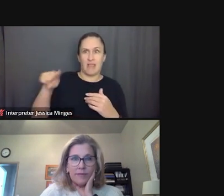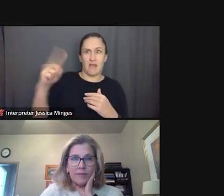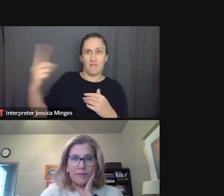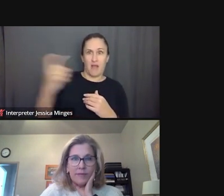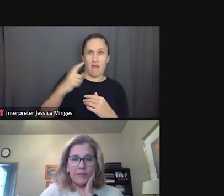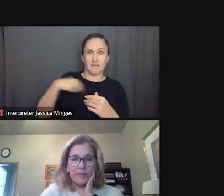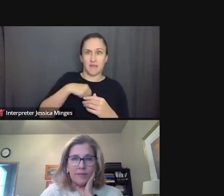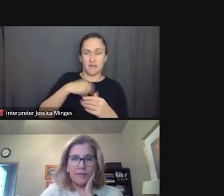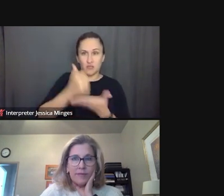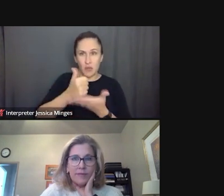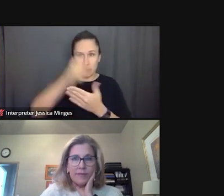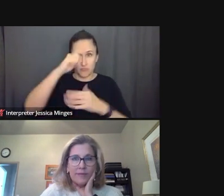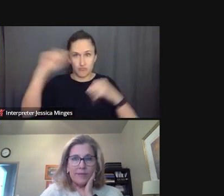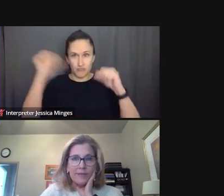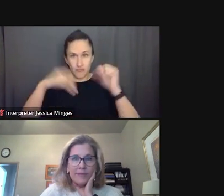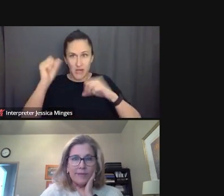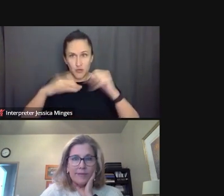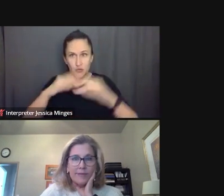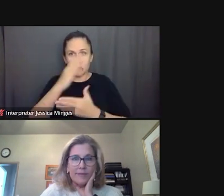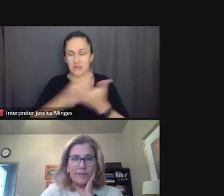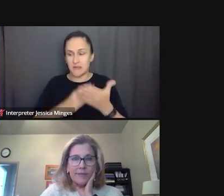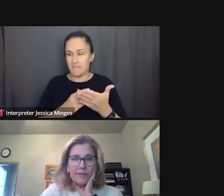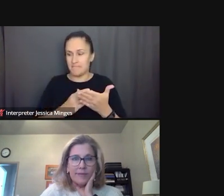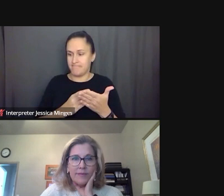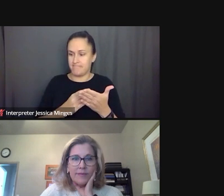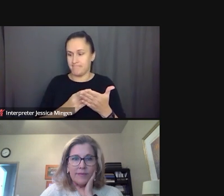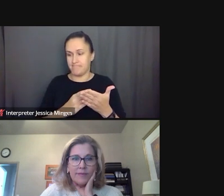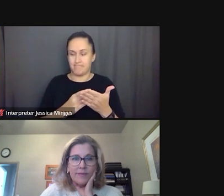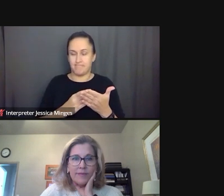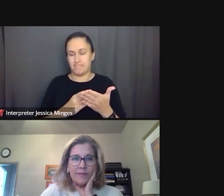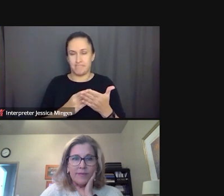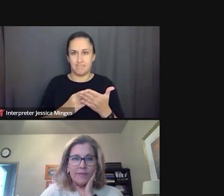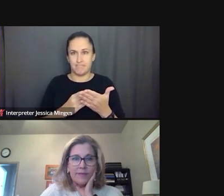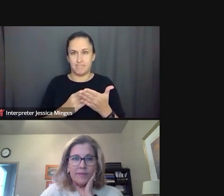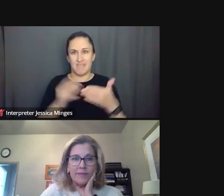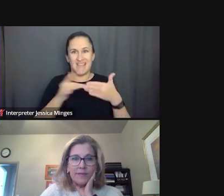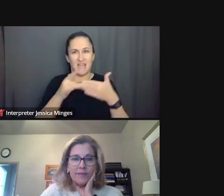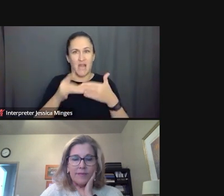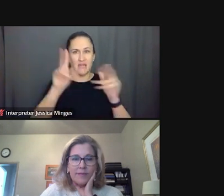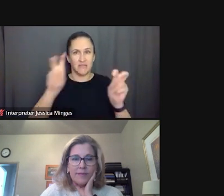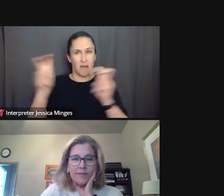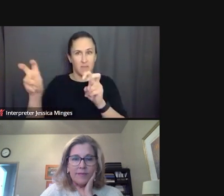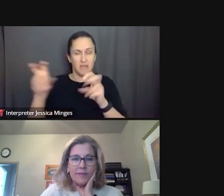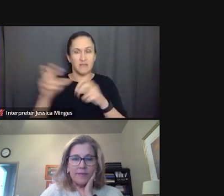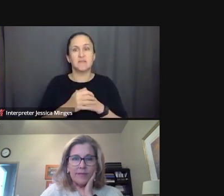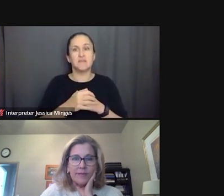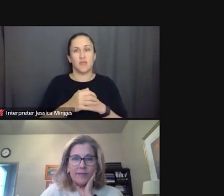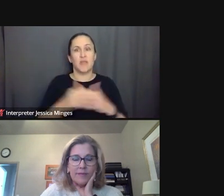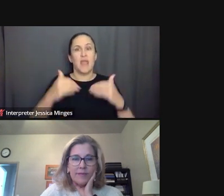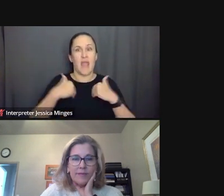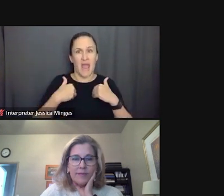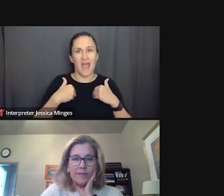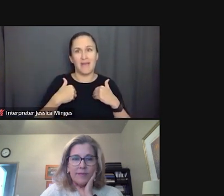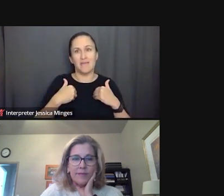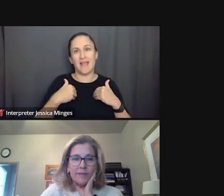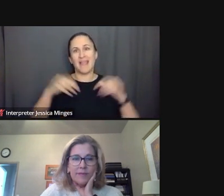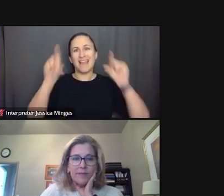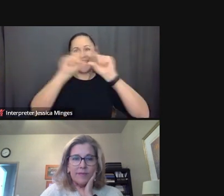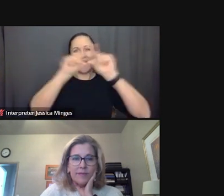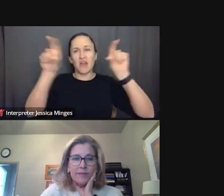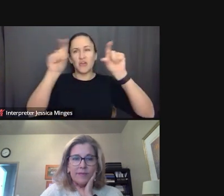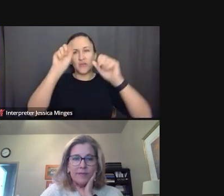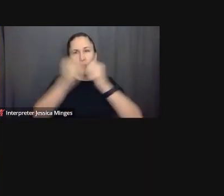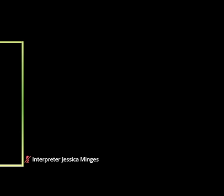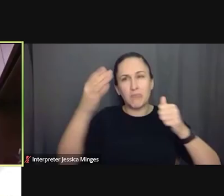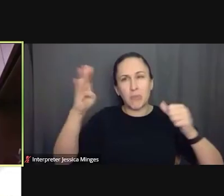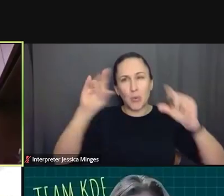brainstorm some of these guiding topics. So they have sort of headers in blue, and